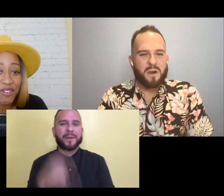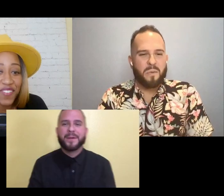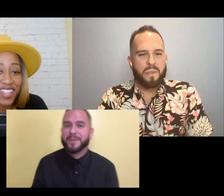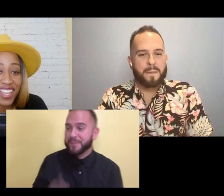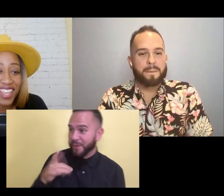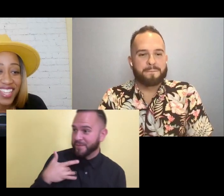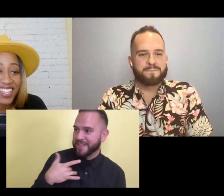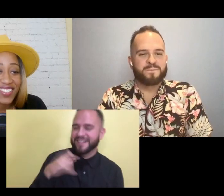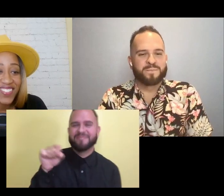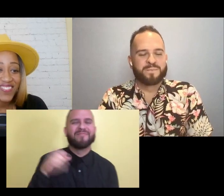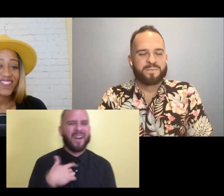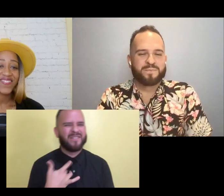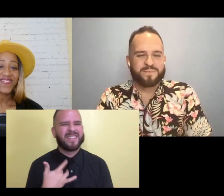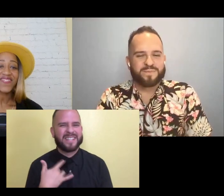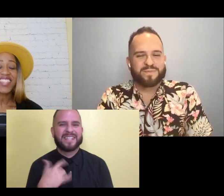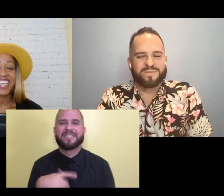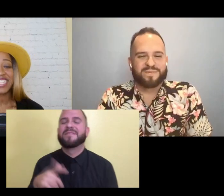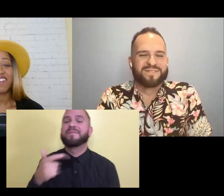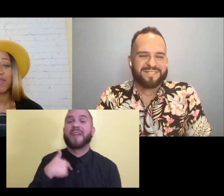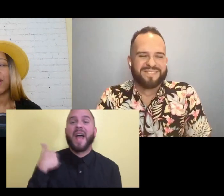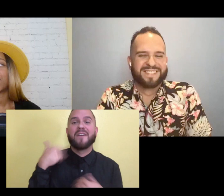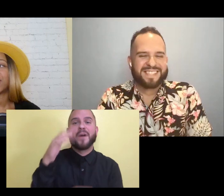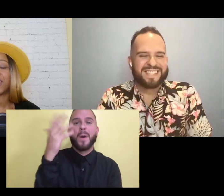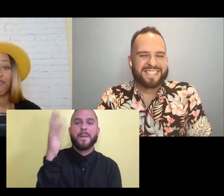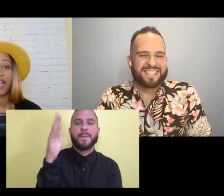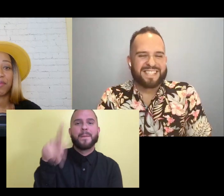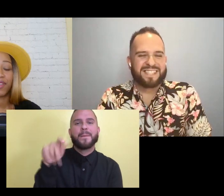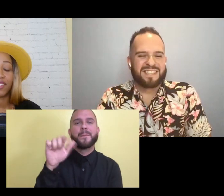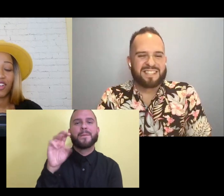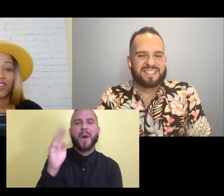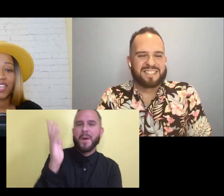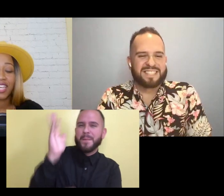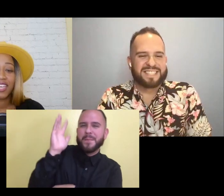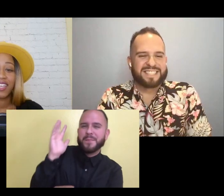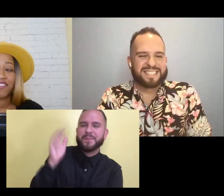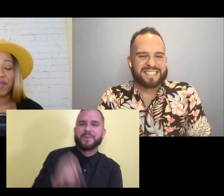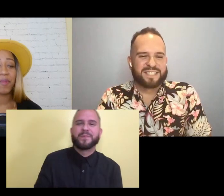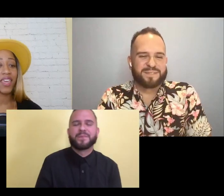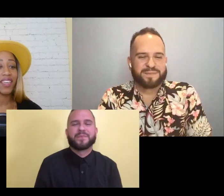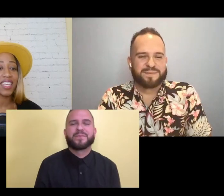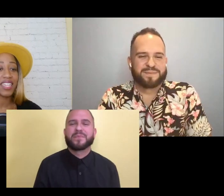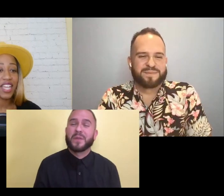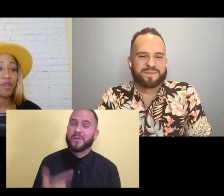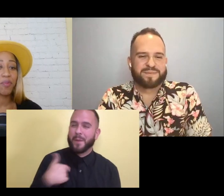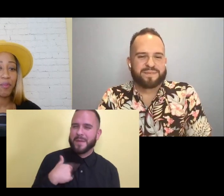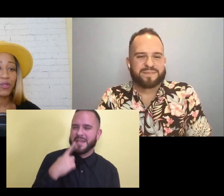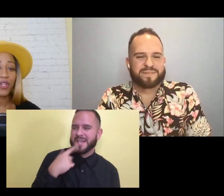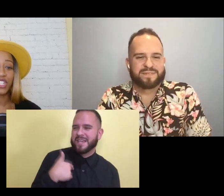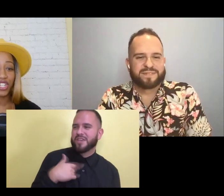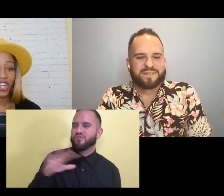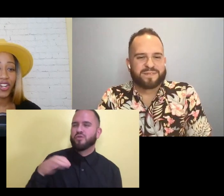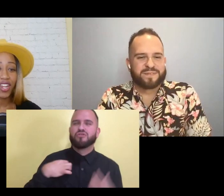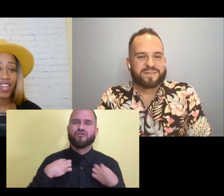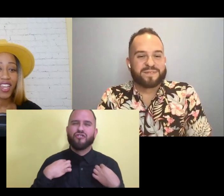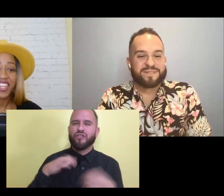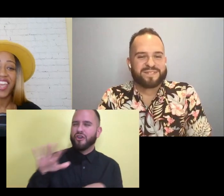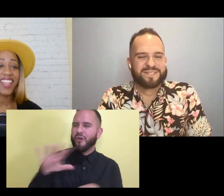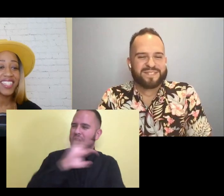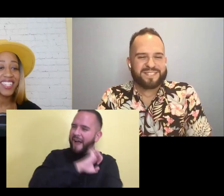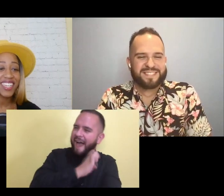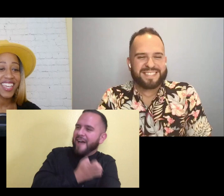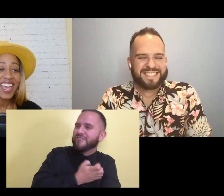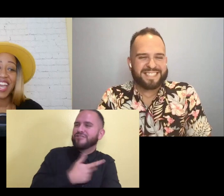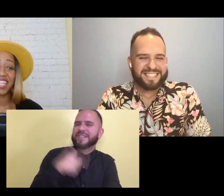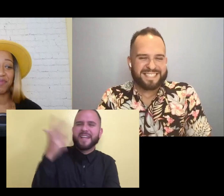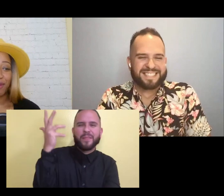said you were feeling it? Mm-hmm. I actually have a palm tree to the right of me. So for me, like between your shirt, your